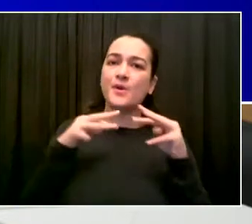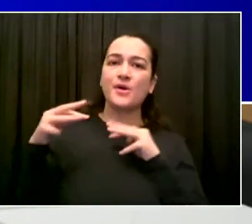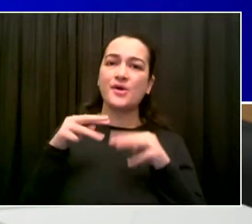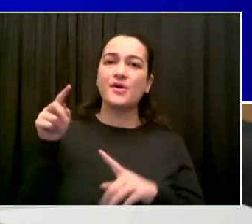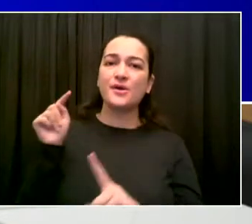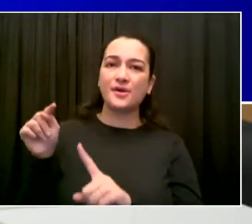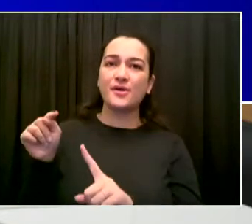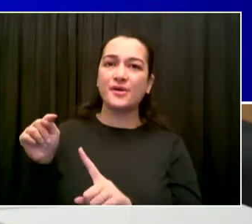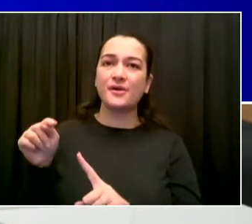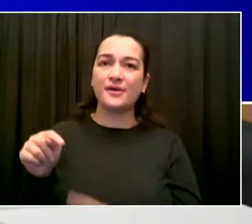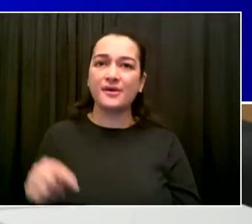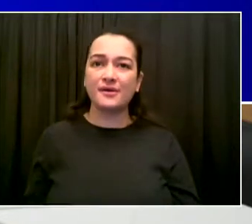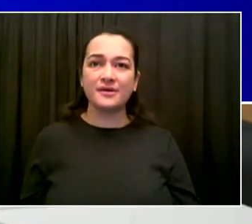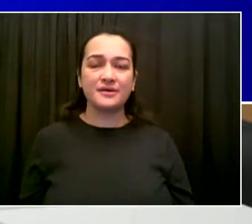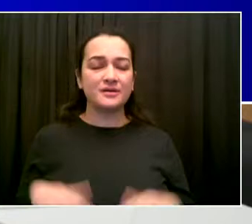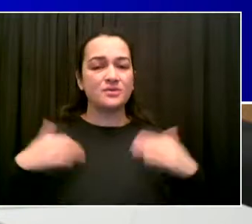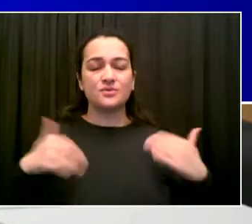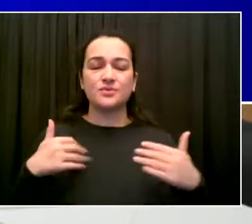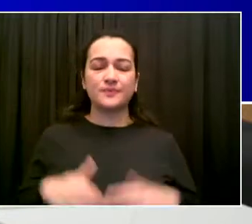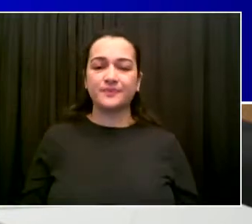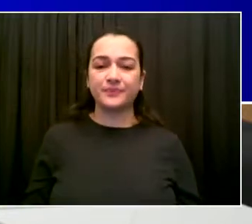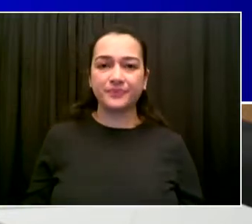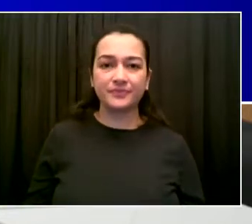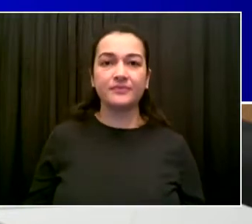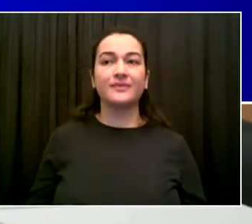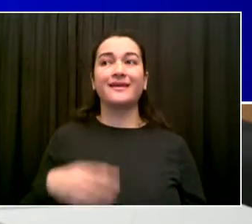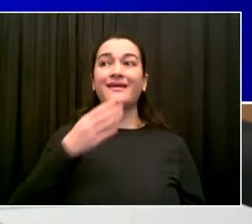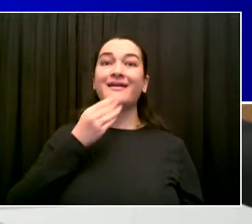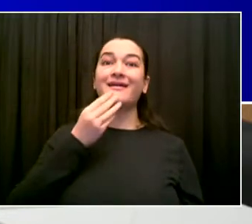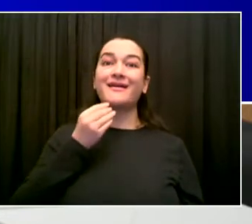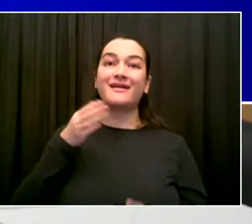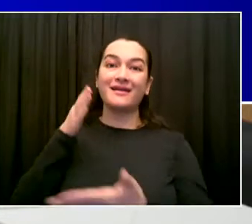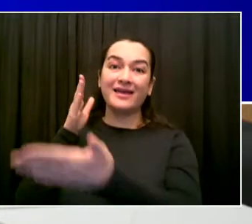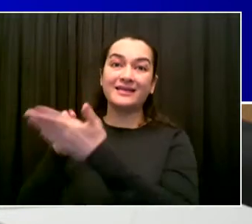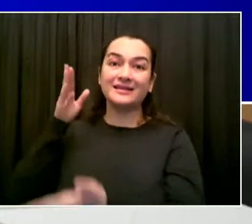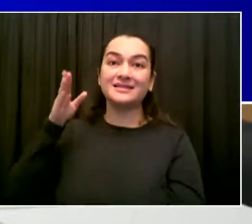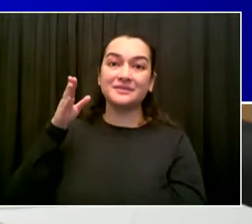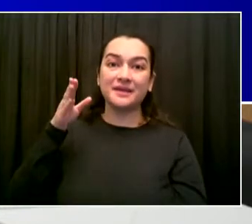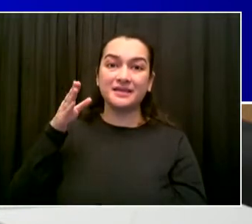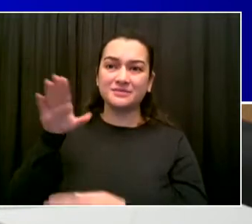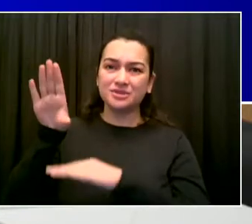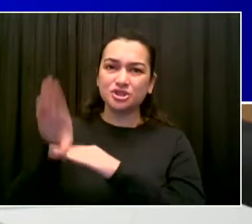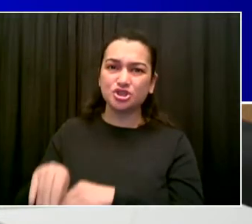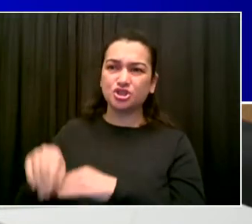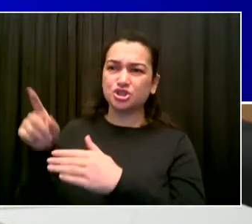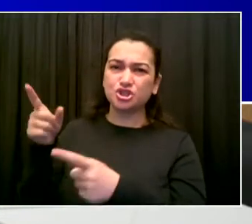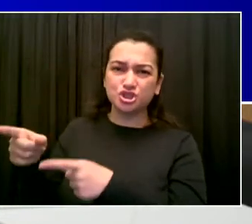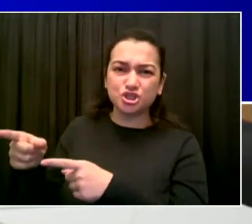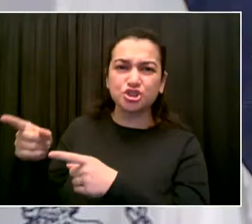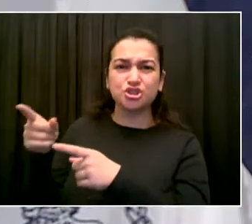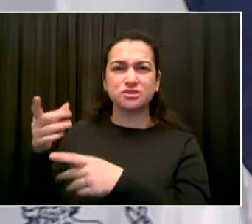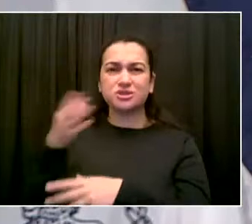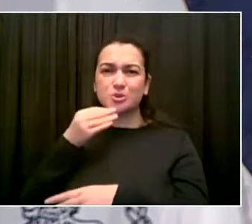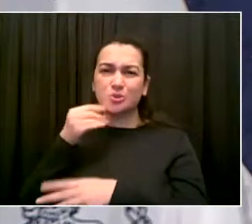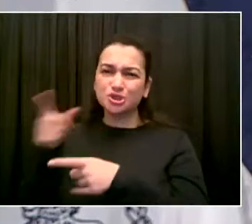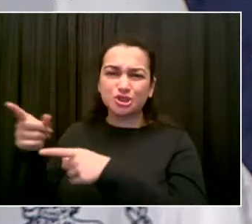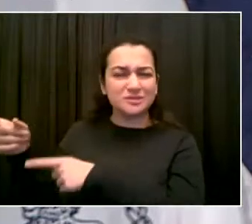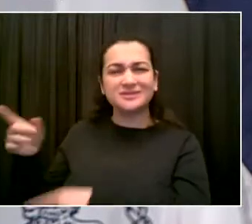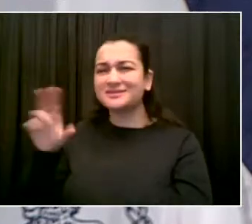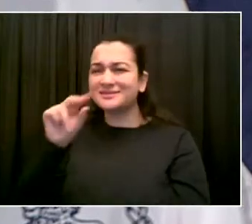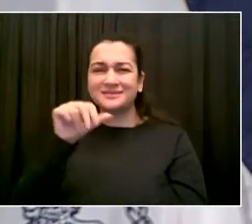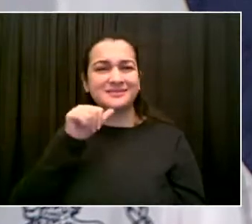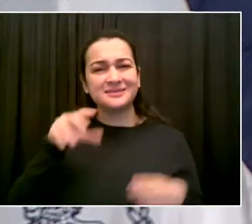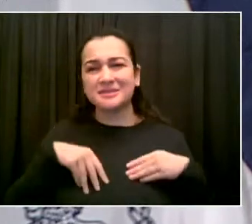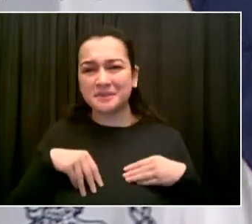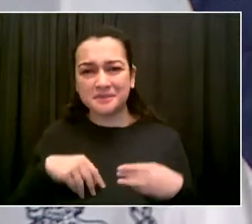hate in all its forms. And we're seeing this horrible hatred directed at the Asian American community. All hatred must be